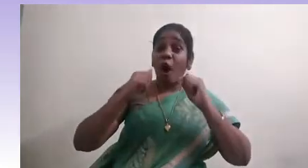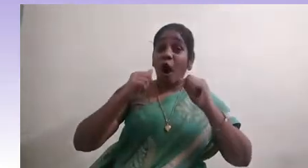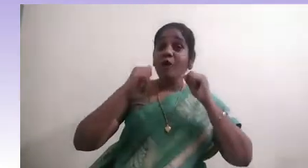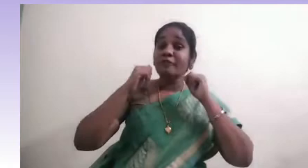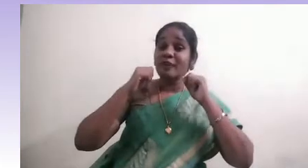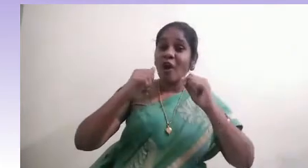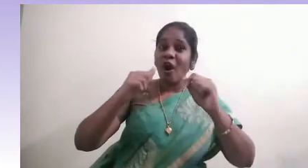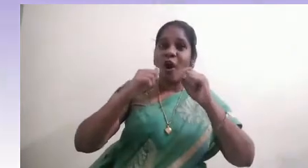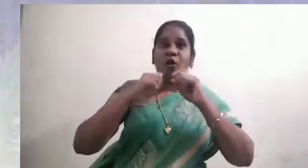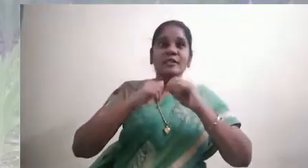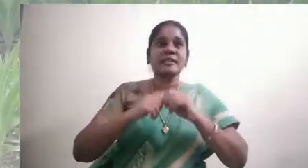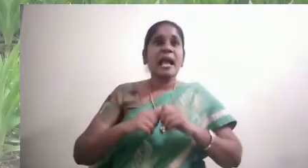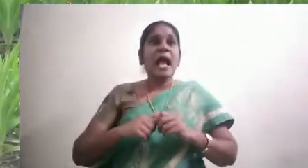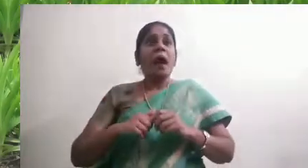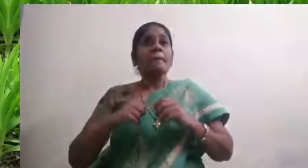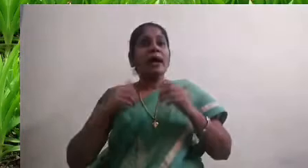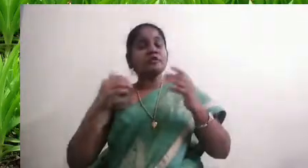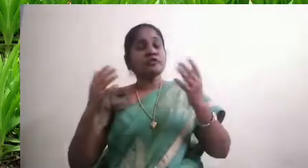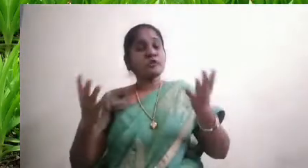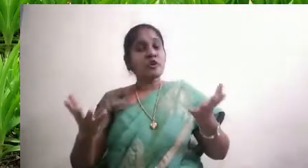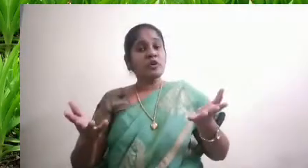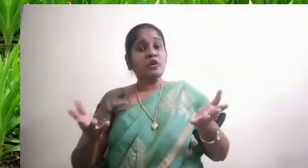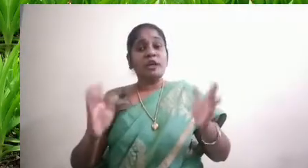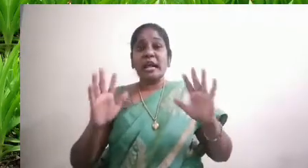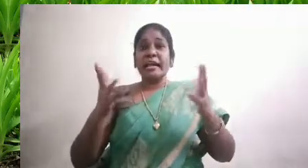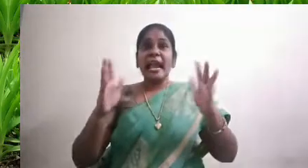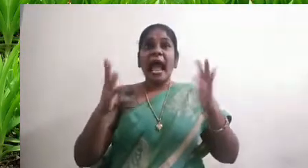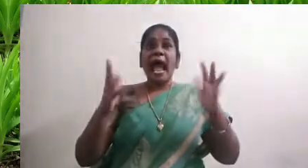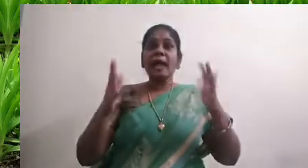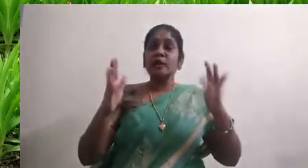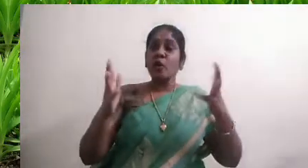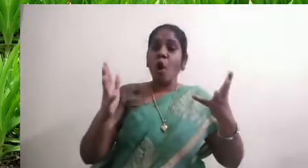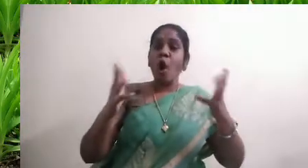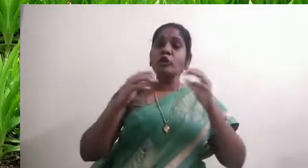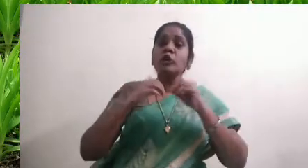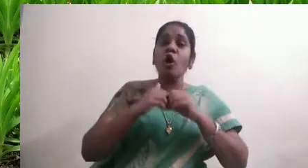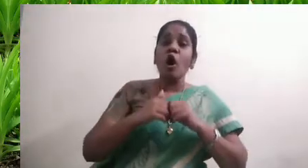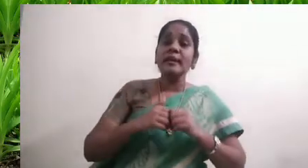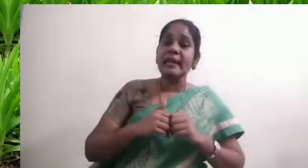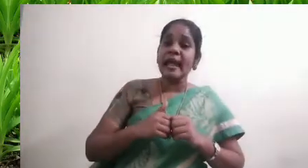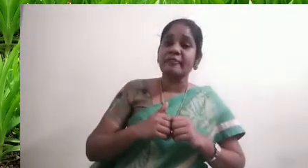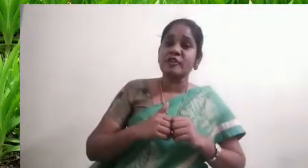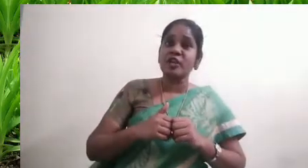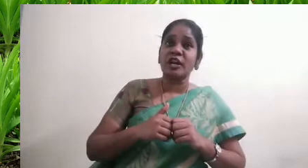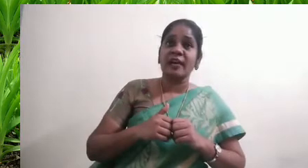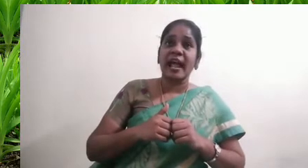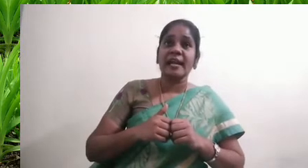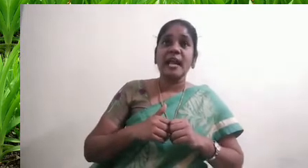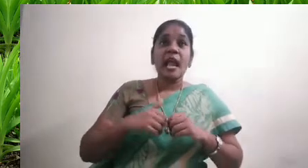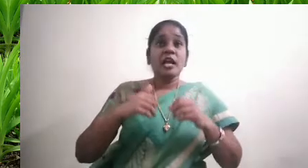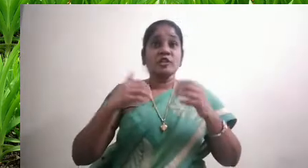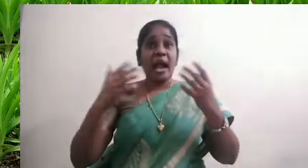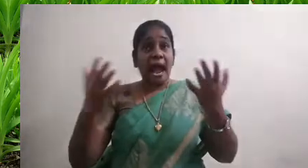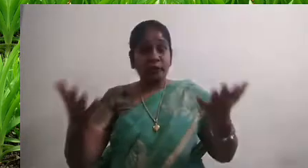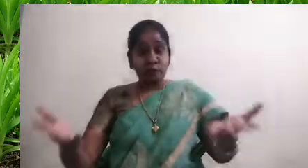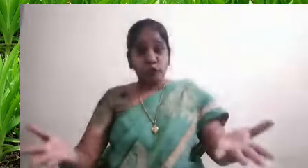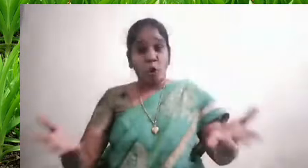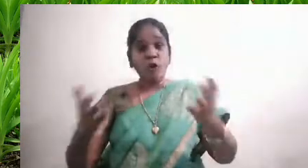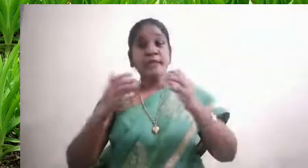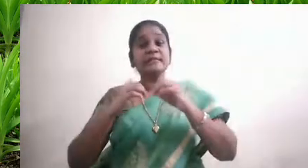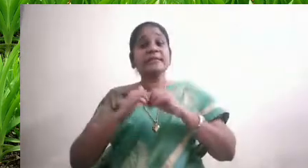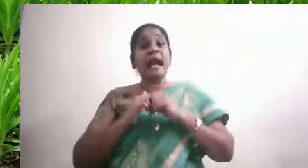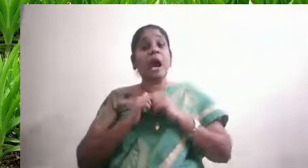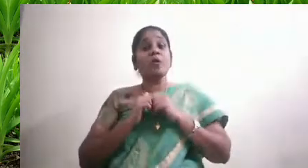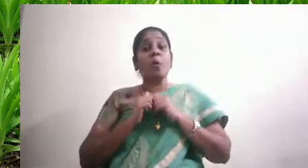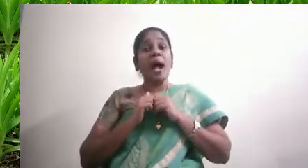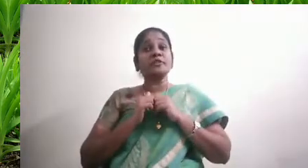bag of gold. But soon he had no gold left, children. Jack